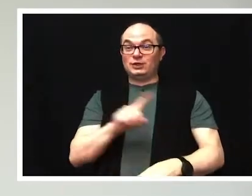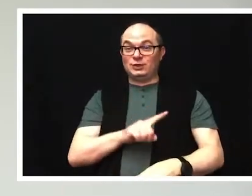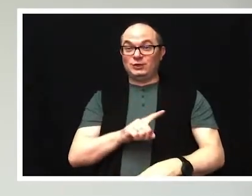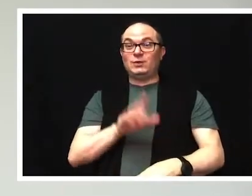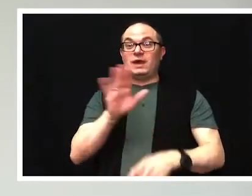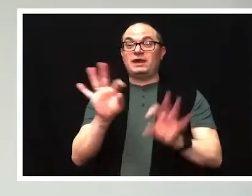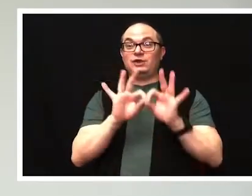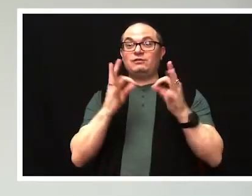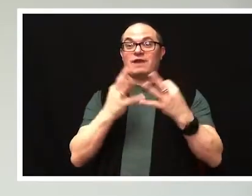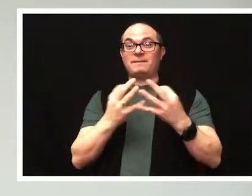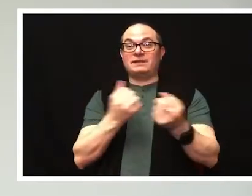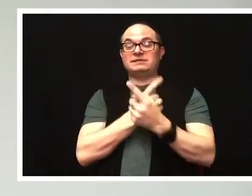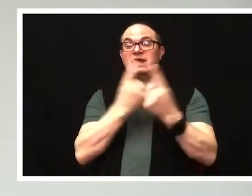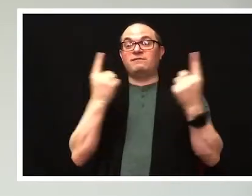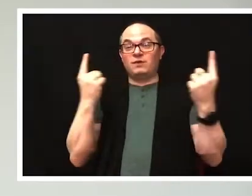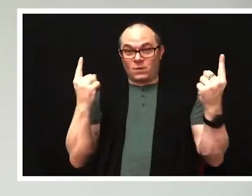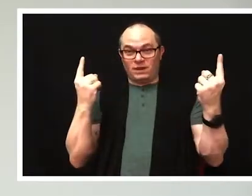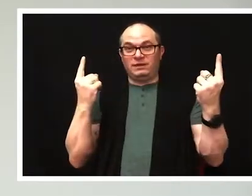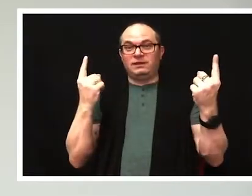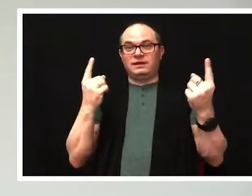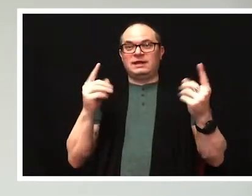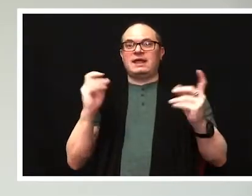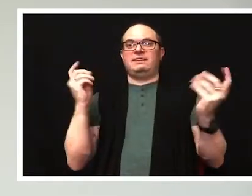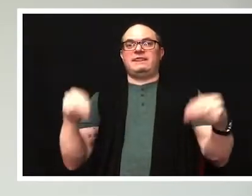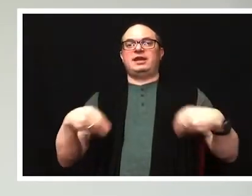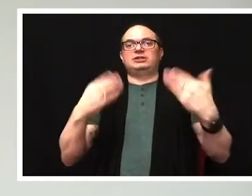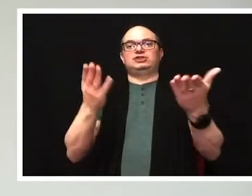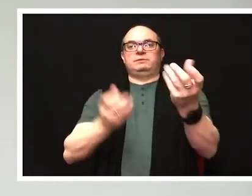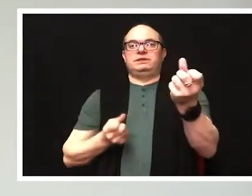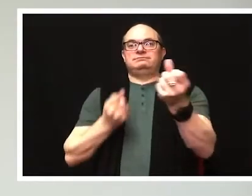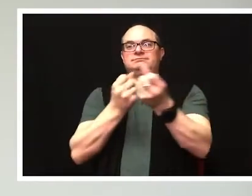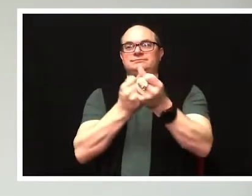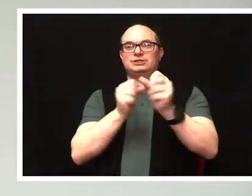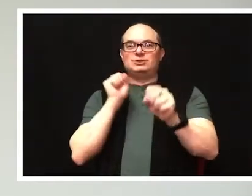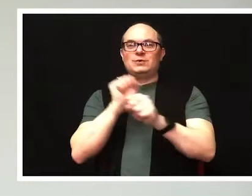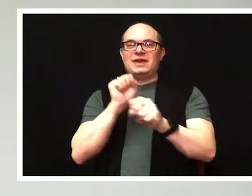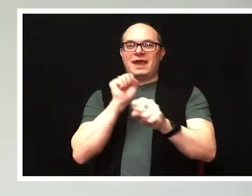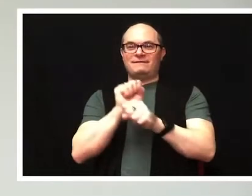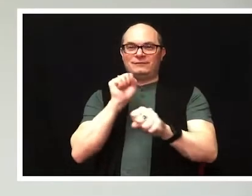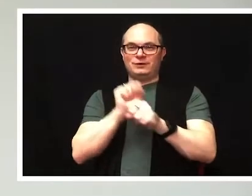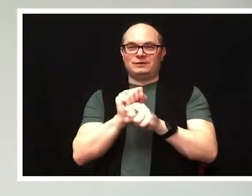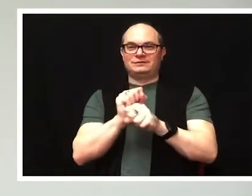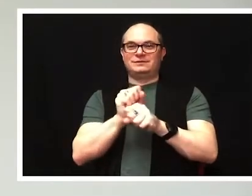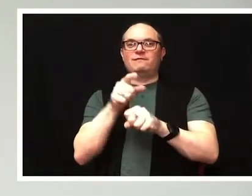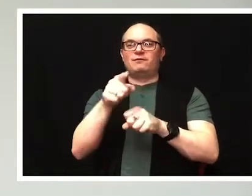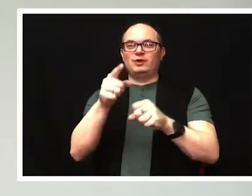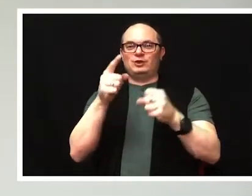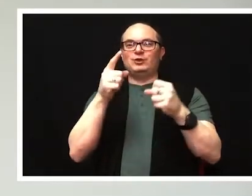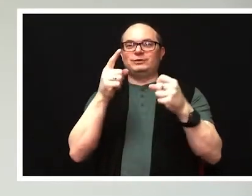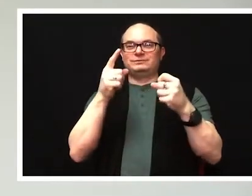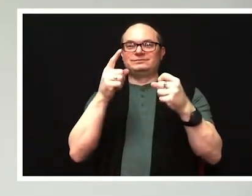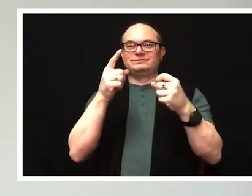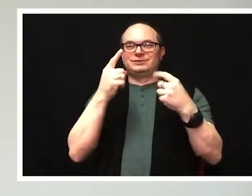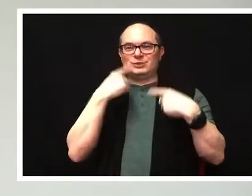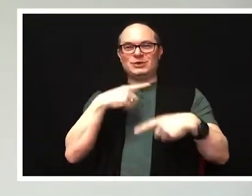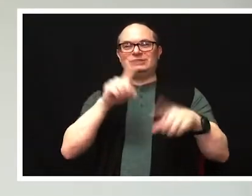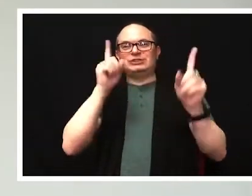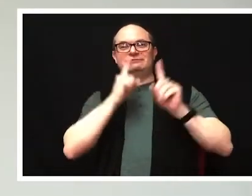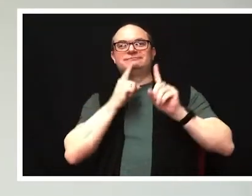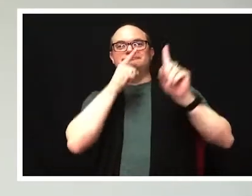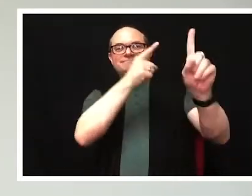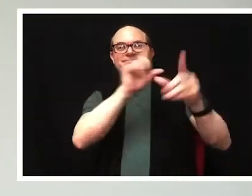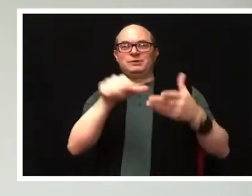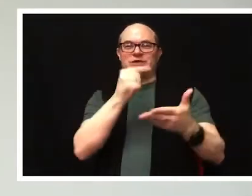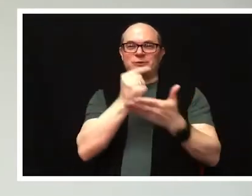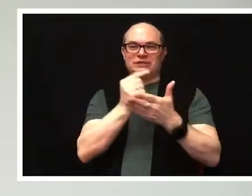your families and everyone that contributed to the effort required to achieve this tremendous honor that stands